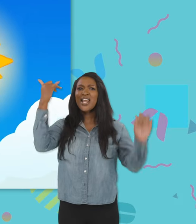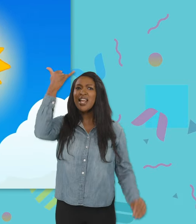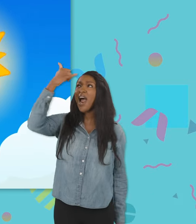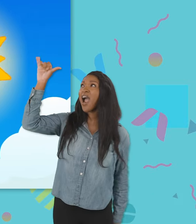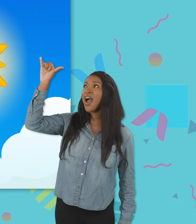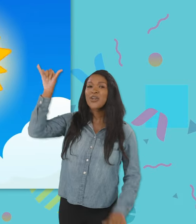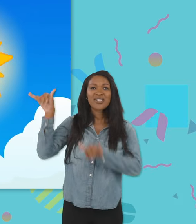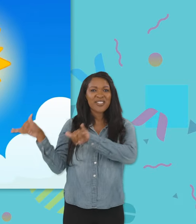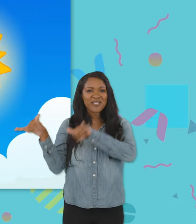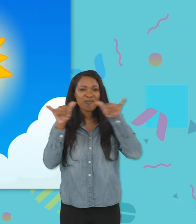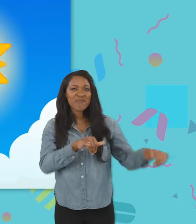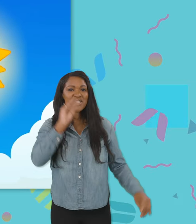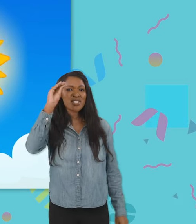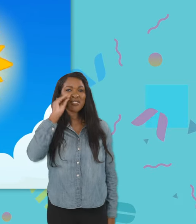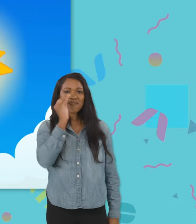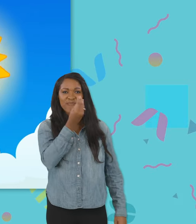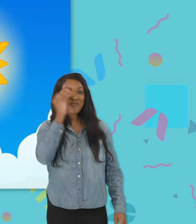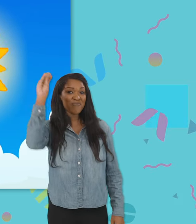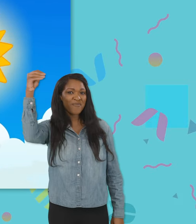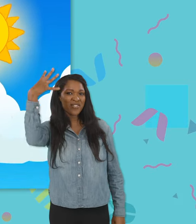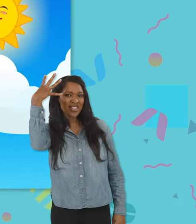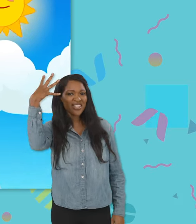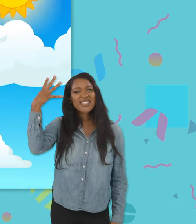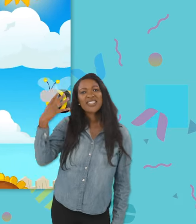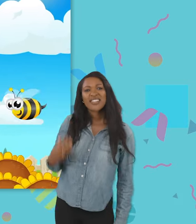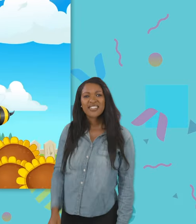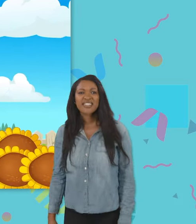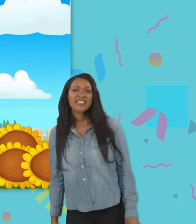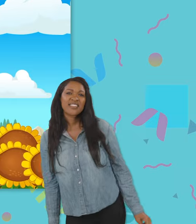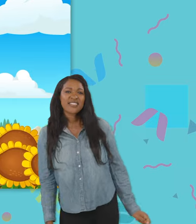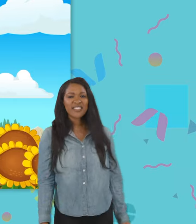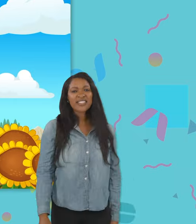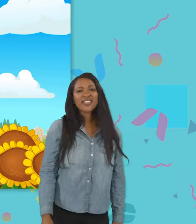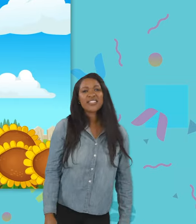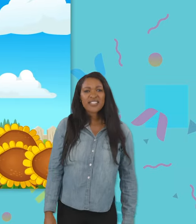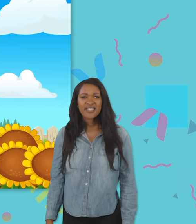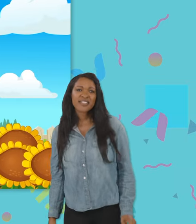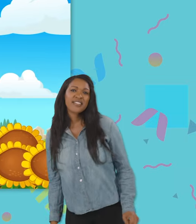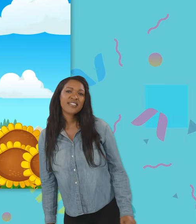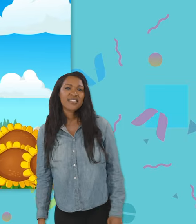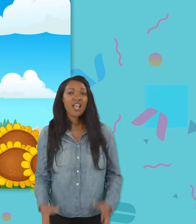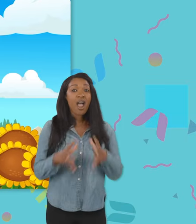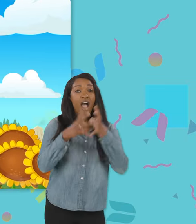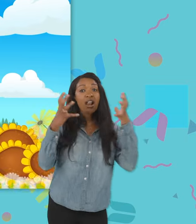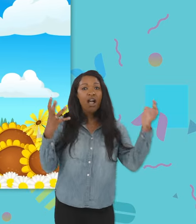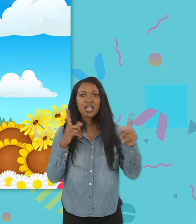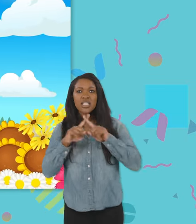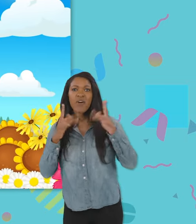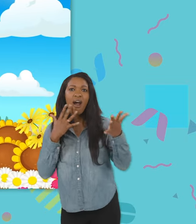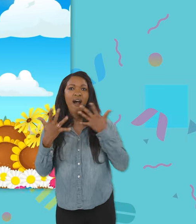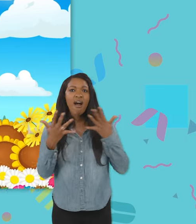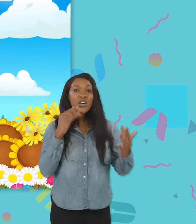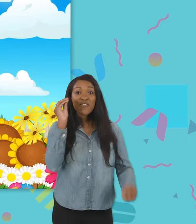sun is bright yellow, and sunflowers are too.